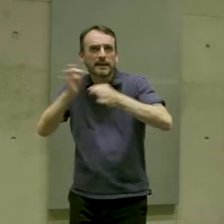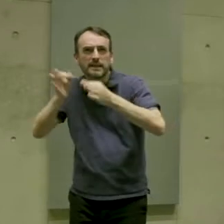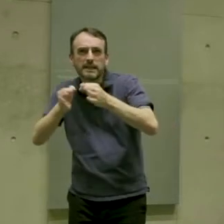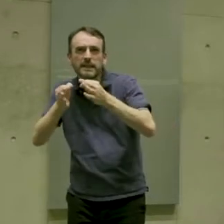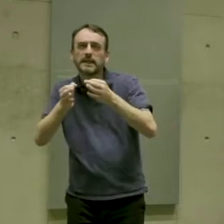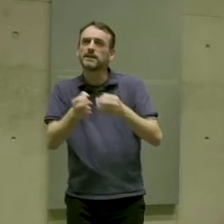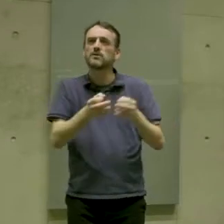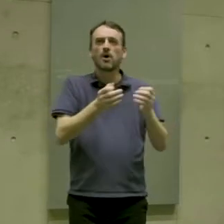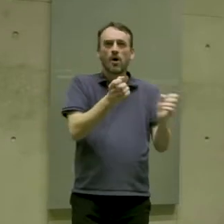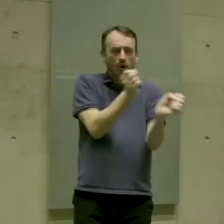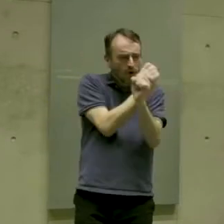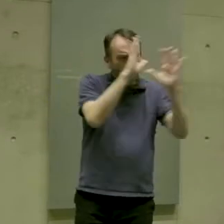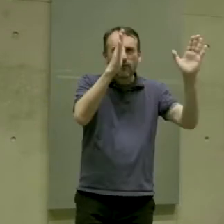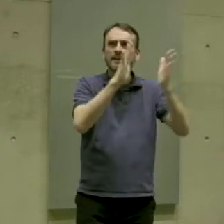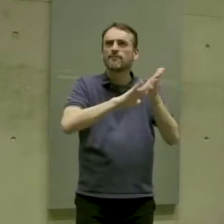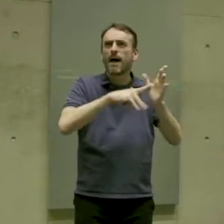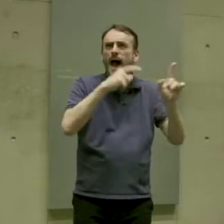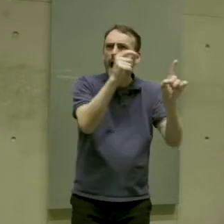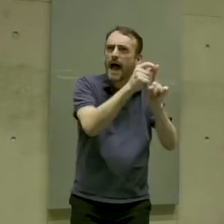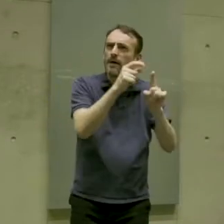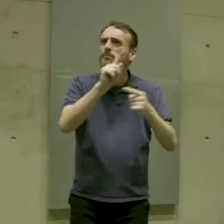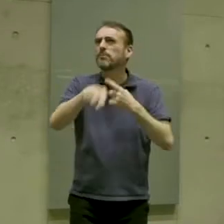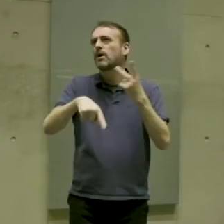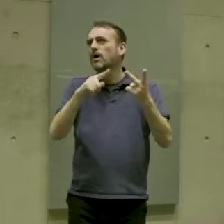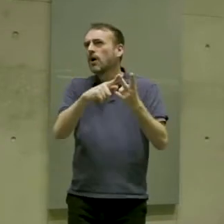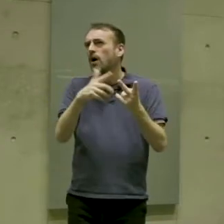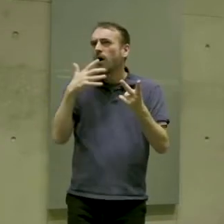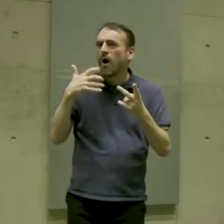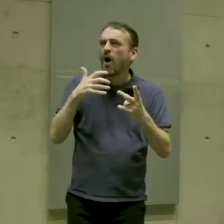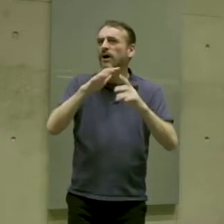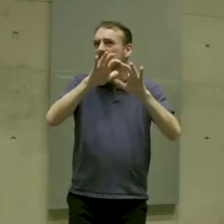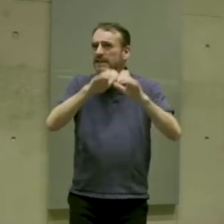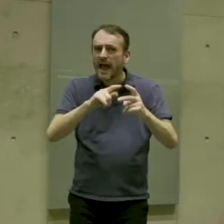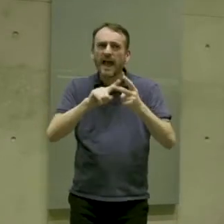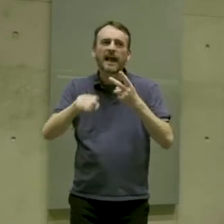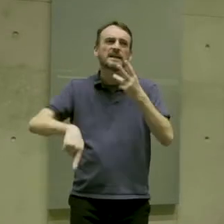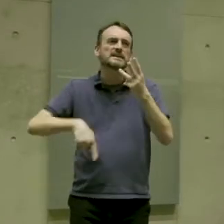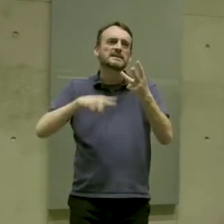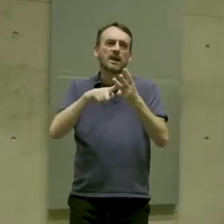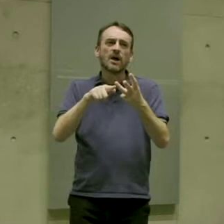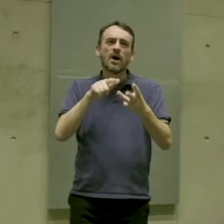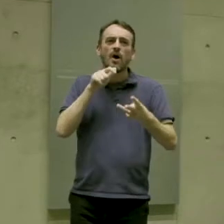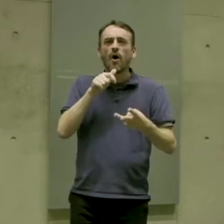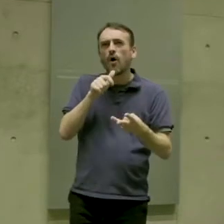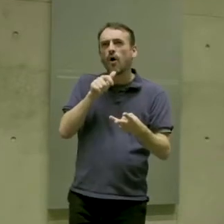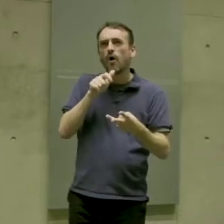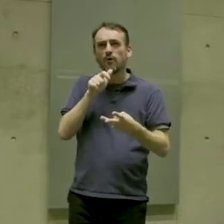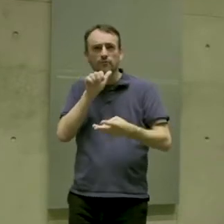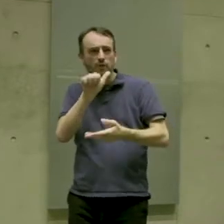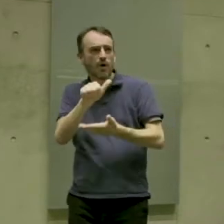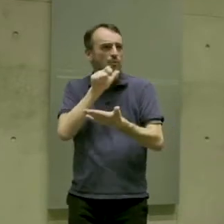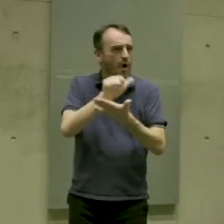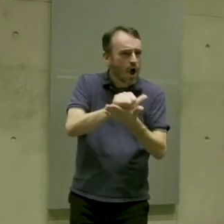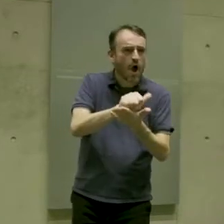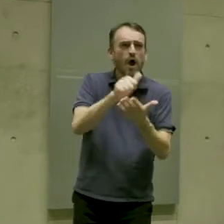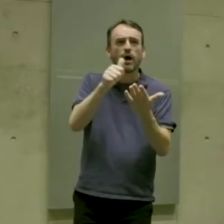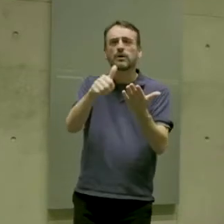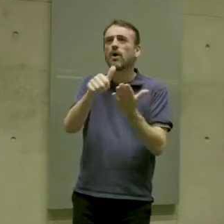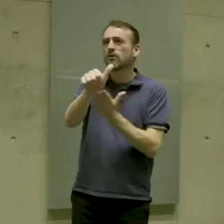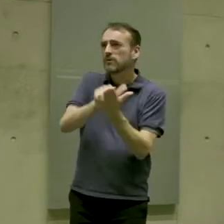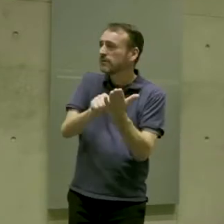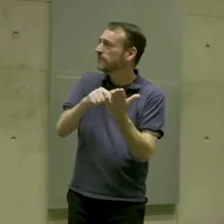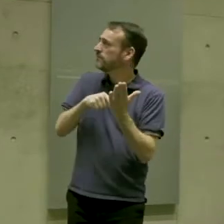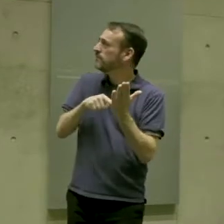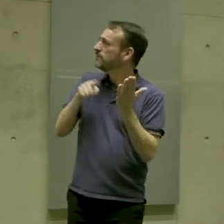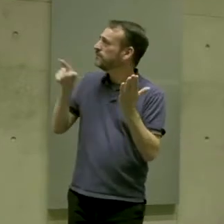on the text, or relying on narrative defaults, or viewing a menu of available paths. Jeff